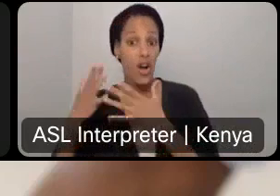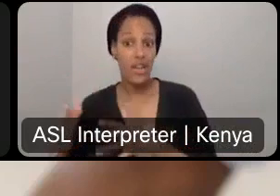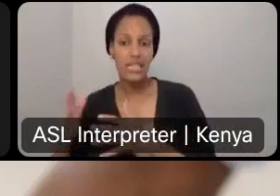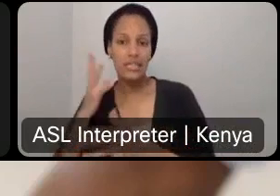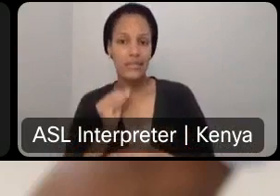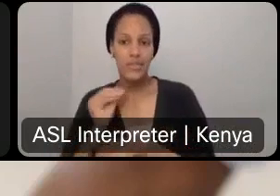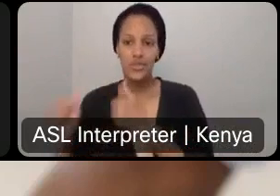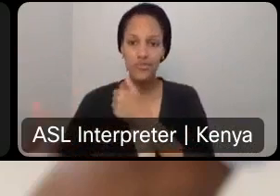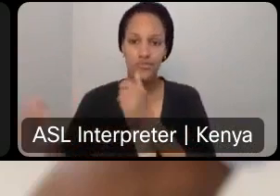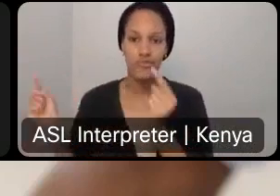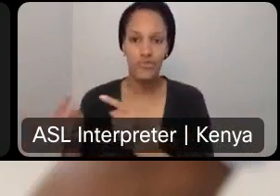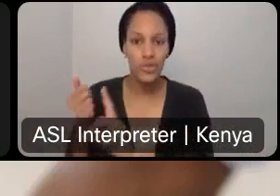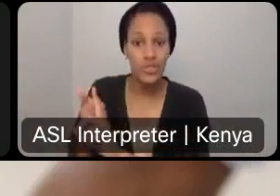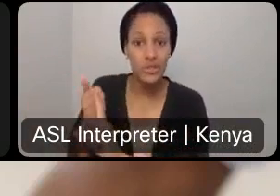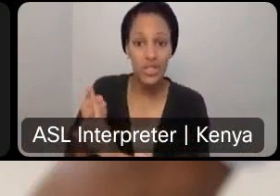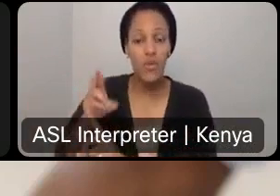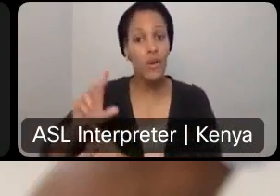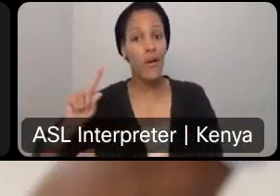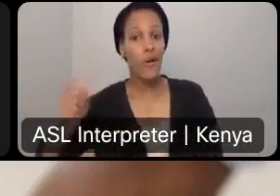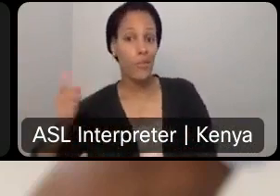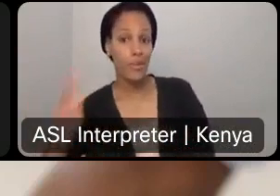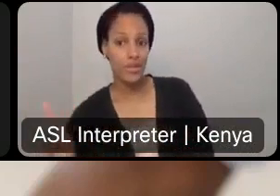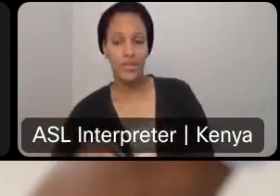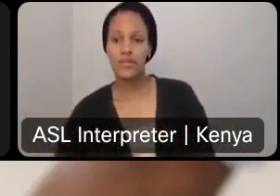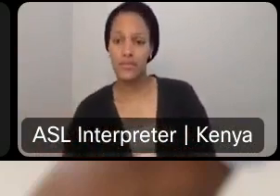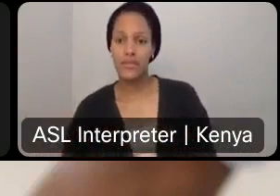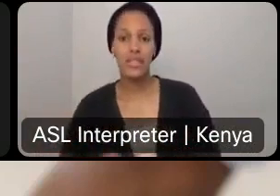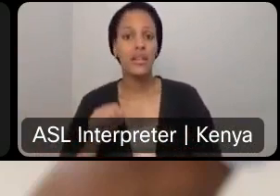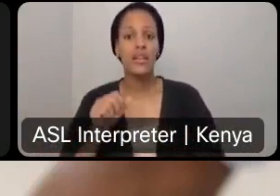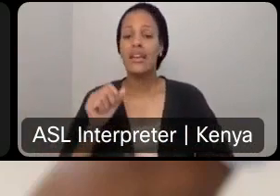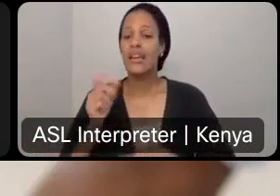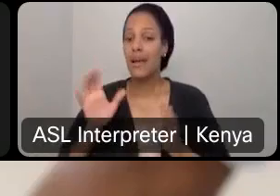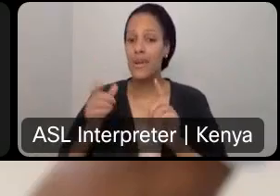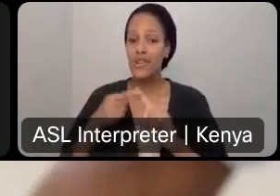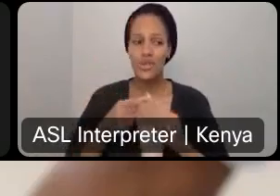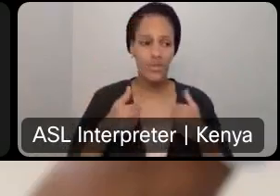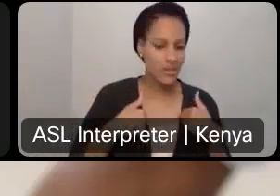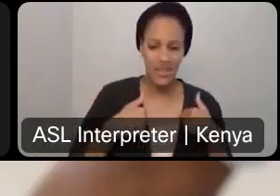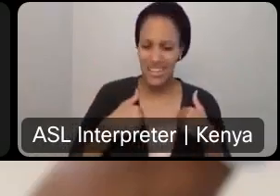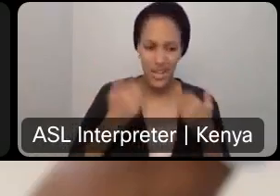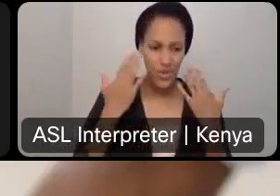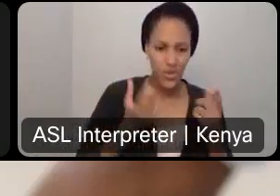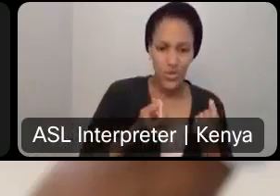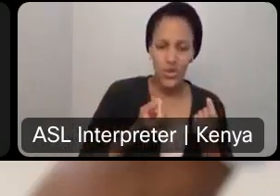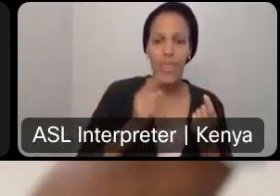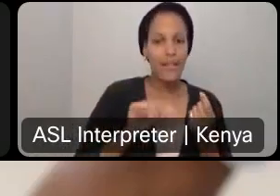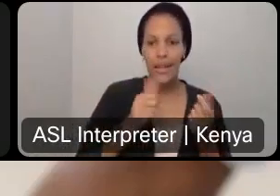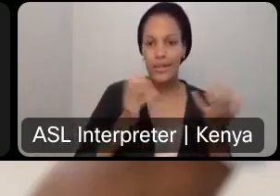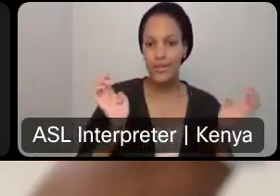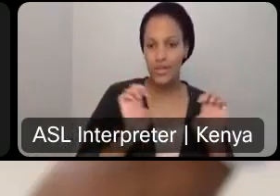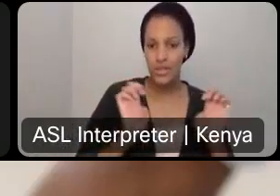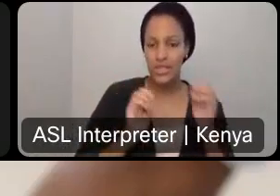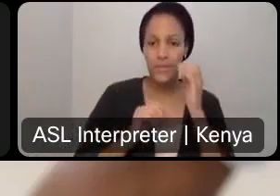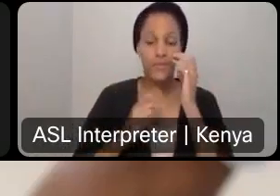someone else, not if staff are just feeling like they don't know what to do. For